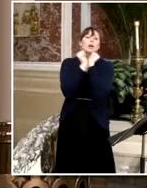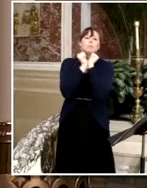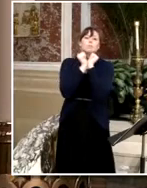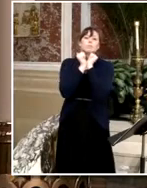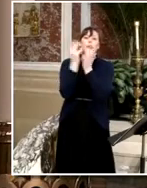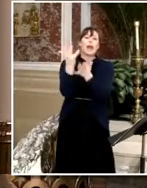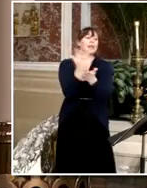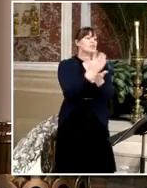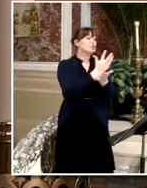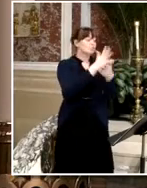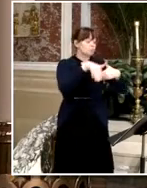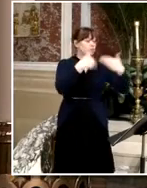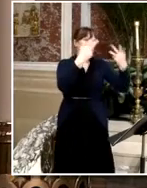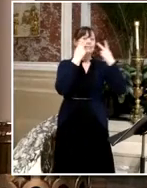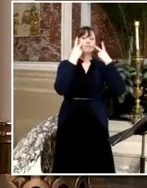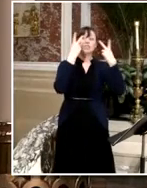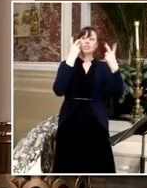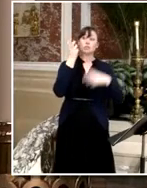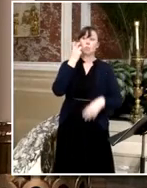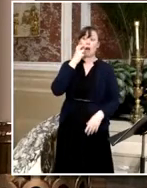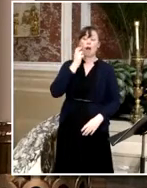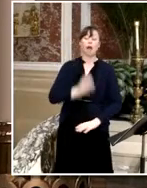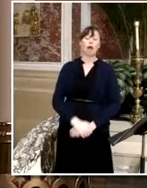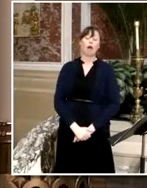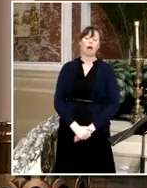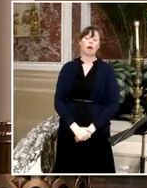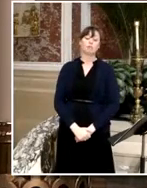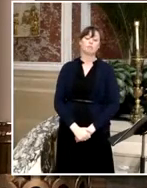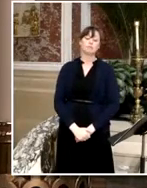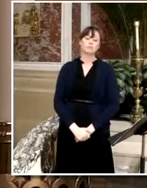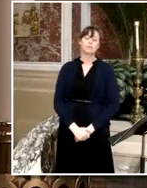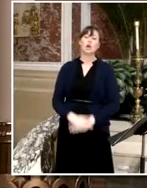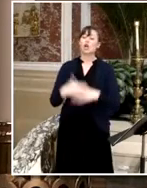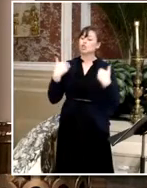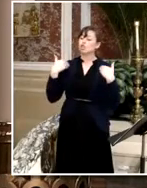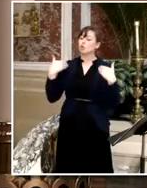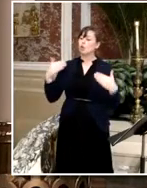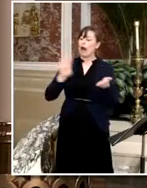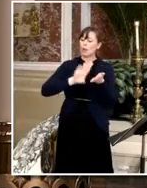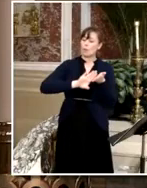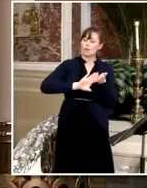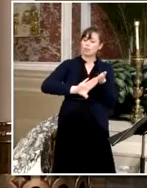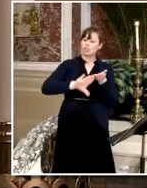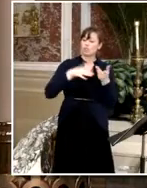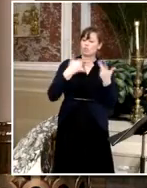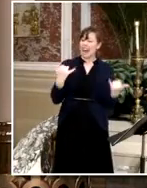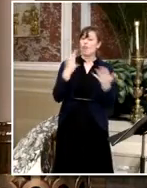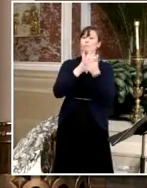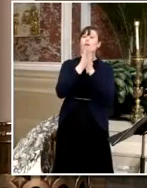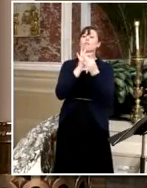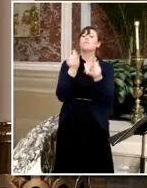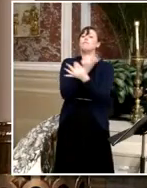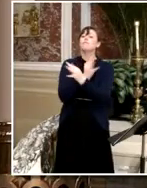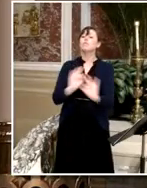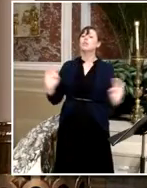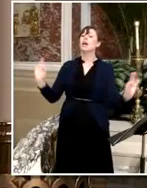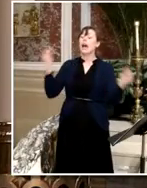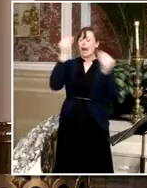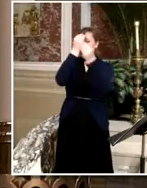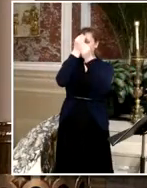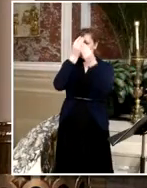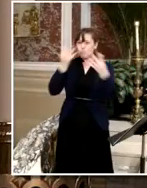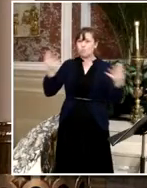to the blind, to let the oppressed go free, and to proclaim a